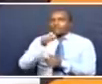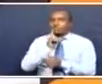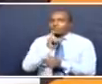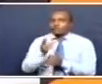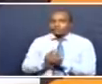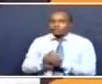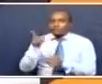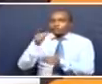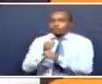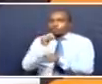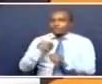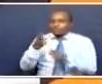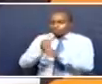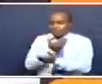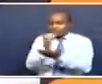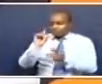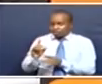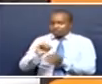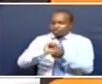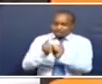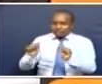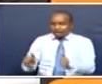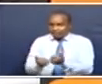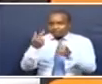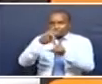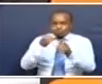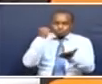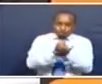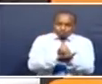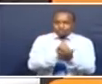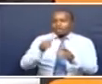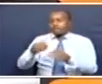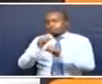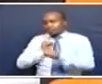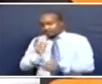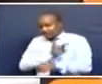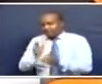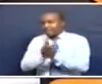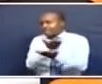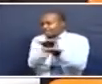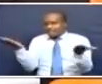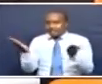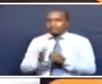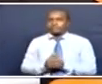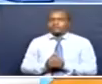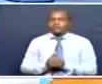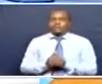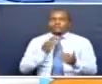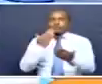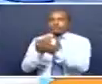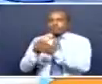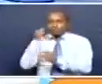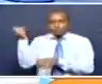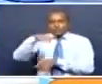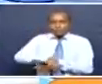you do not have to trust everyone. Change is change, from office furniture to staff to any other thing that needs change. To our guests, thank you so much for making time for us